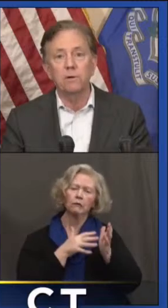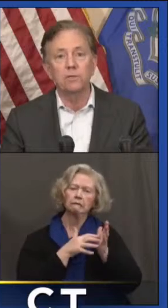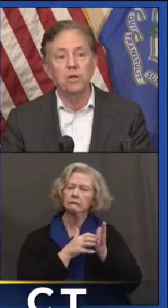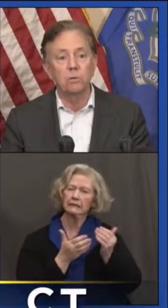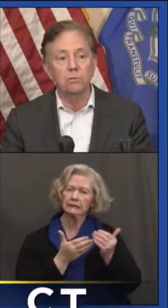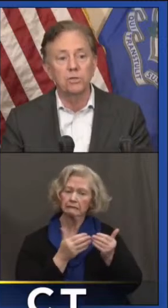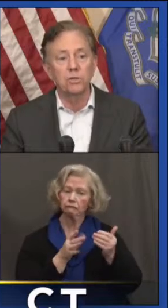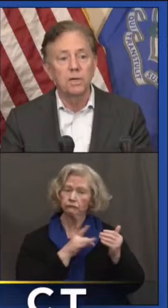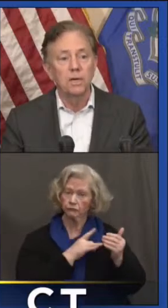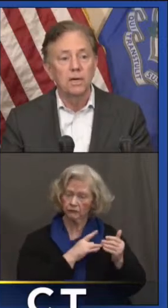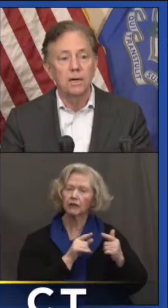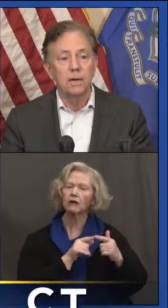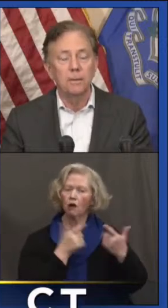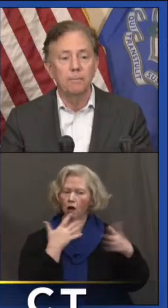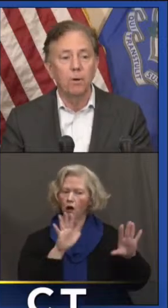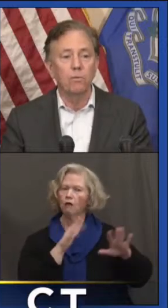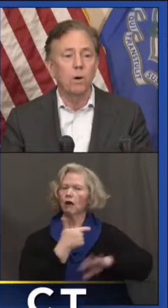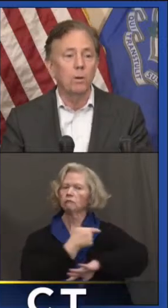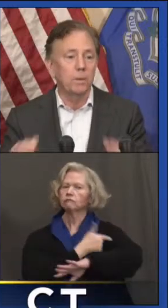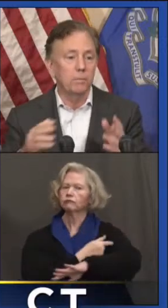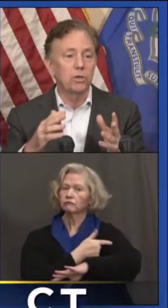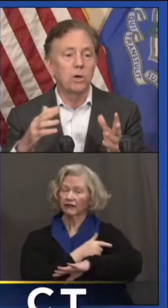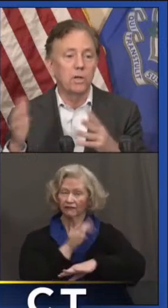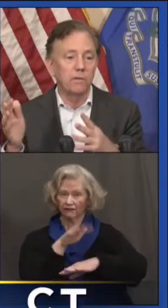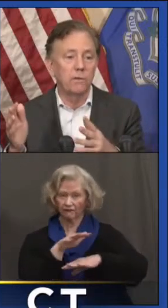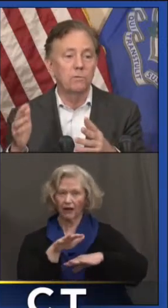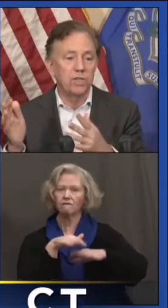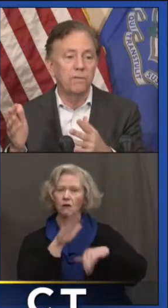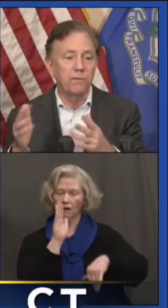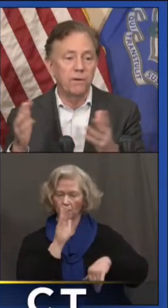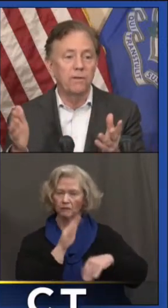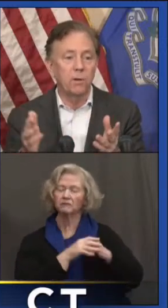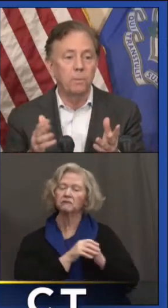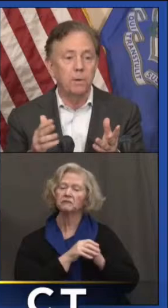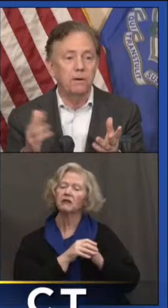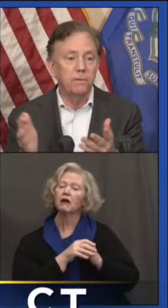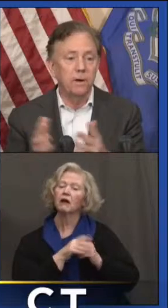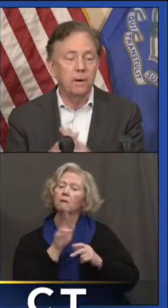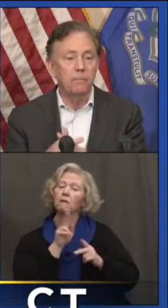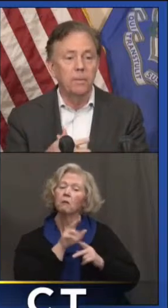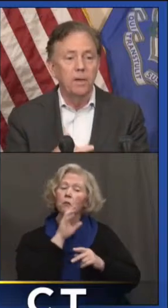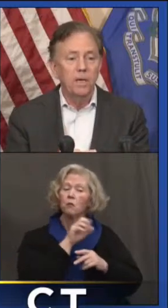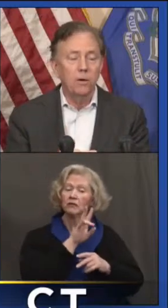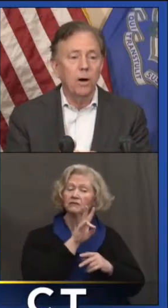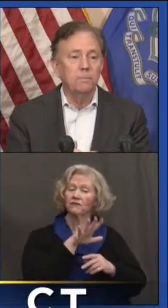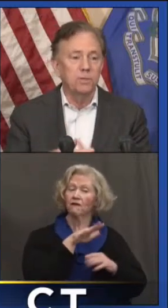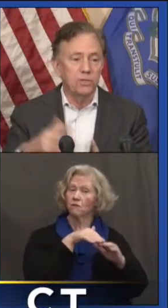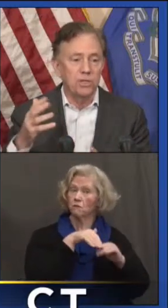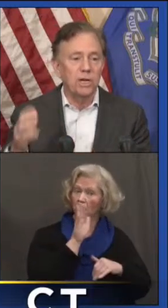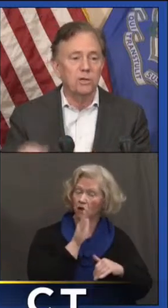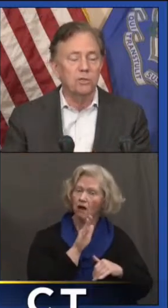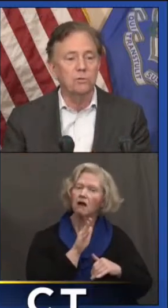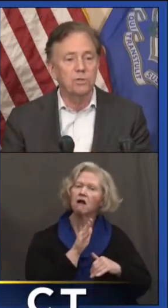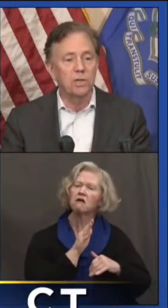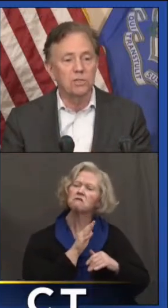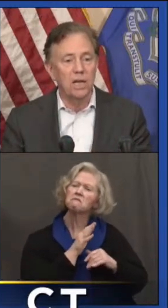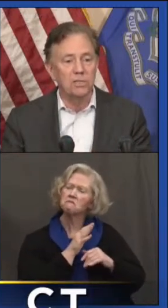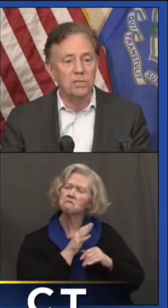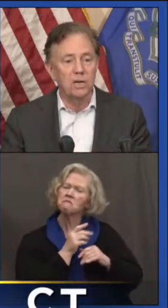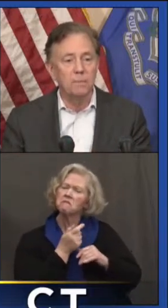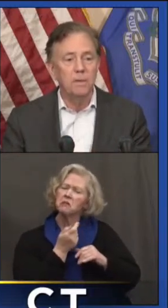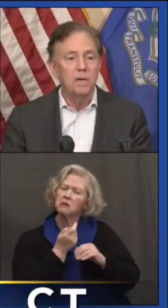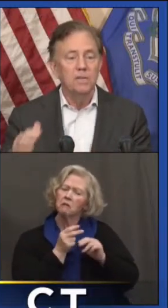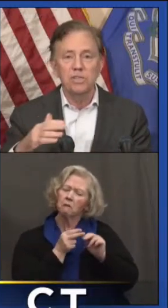their first dose. Overwhelming majority of the folks, 75 and above, up just a tick or two since